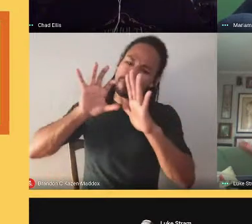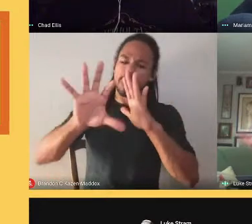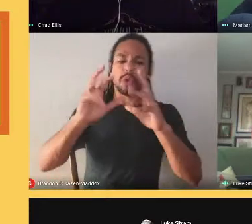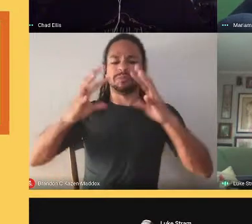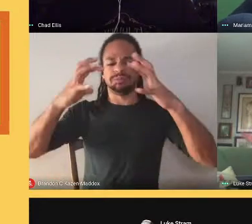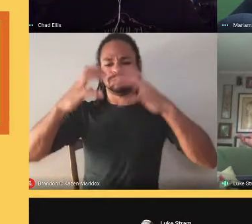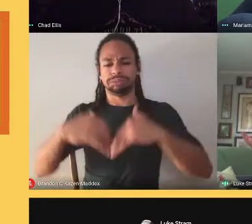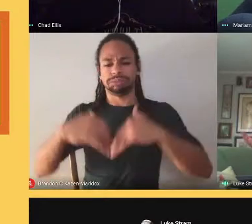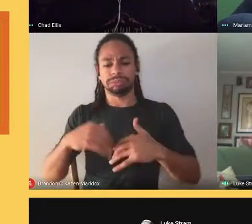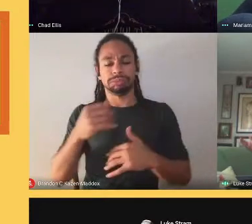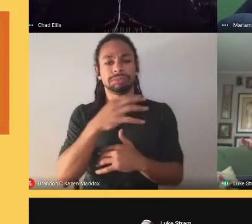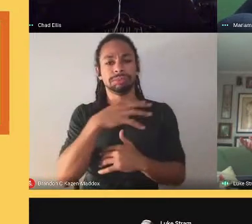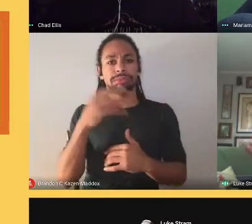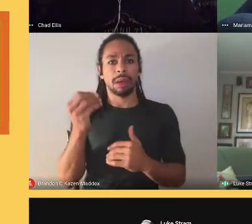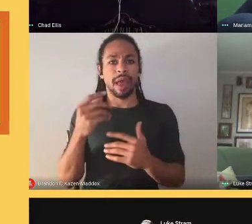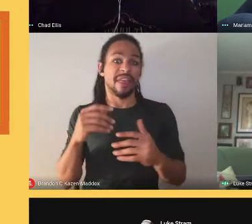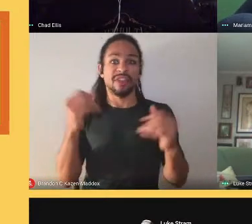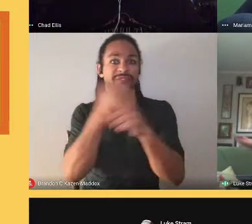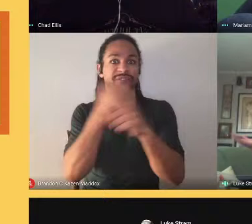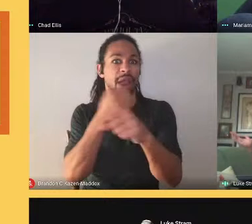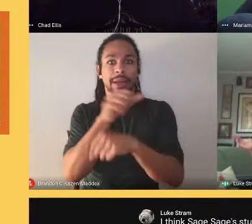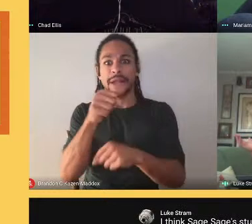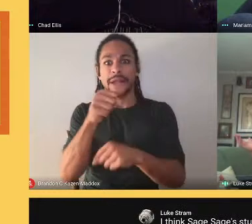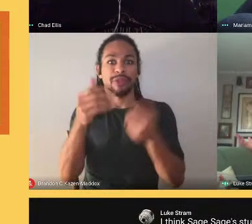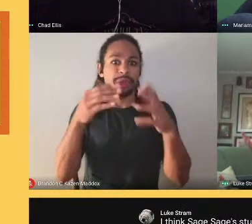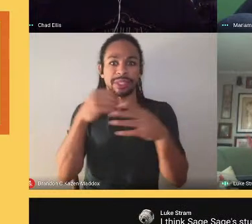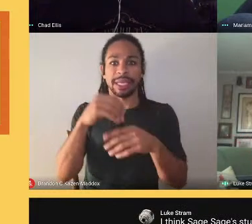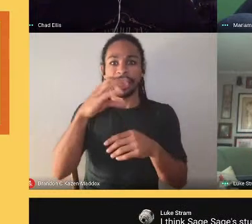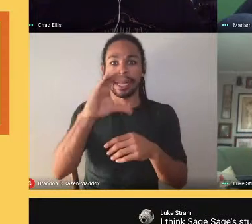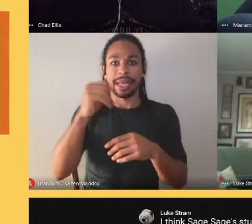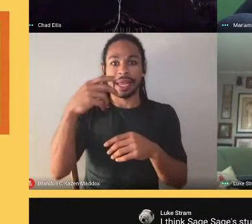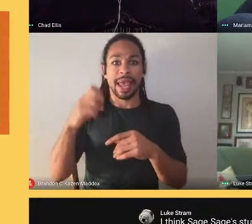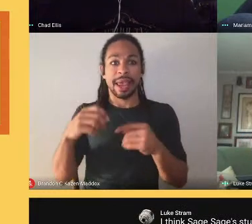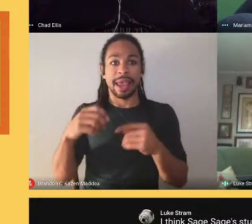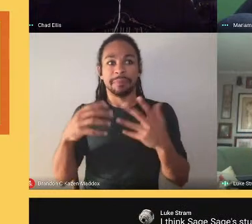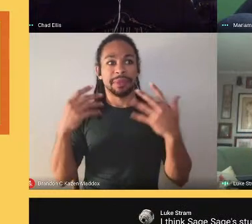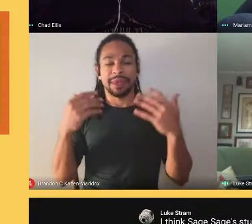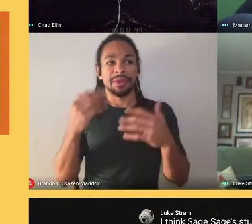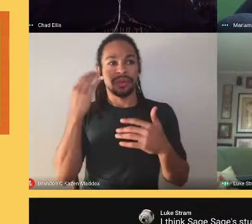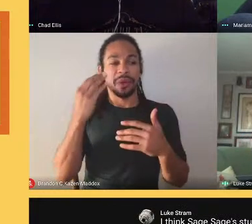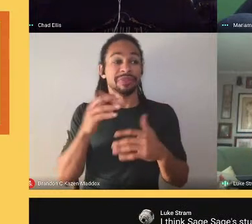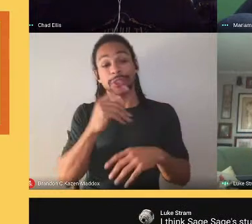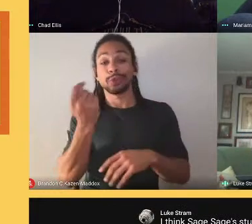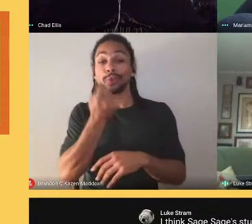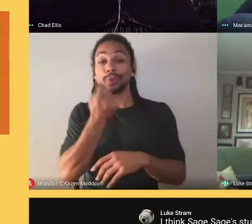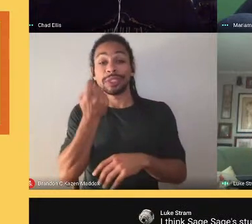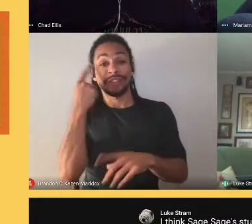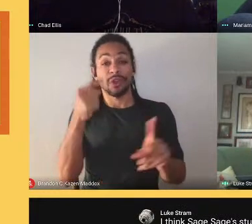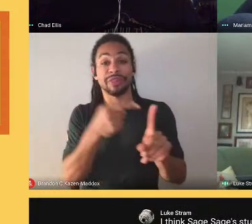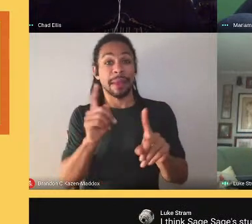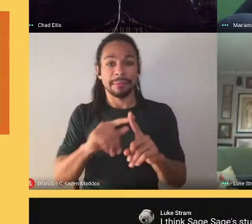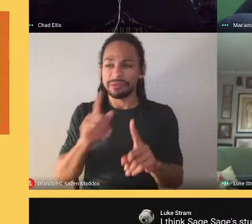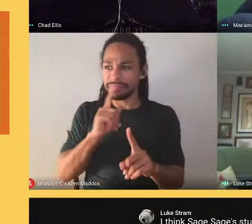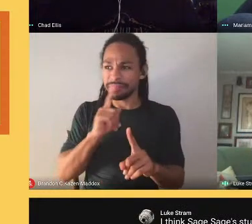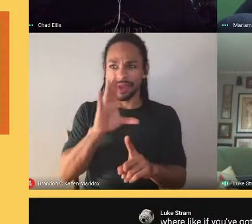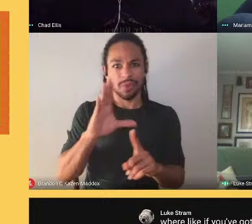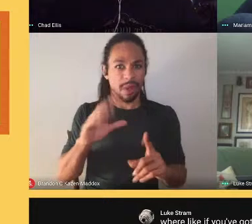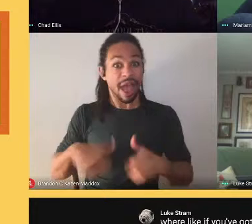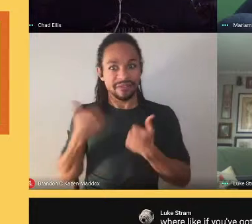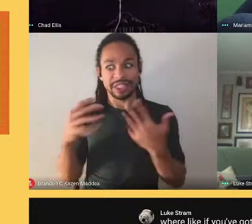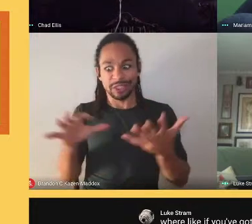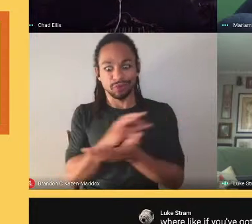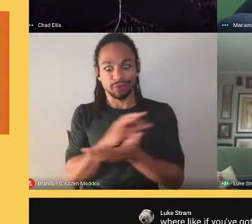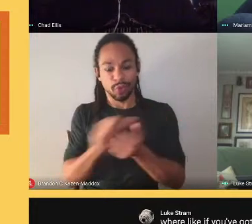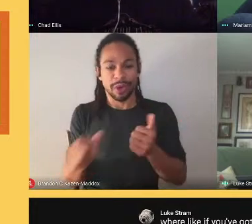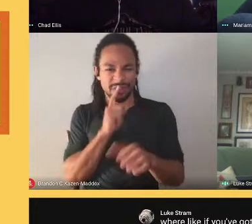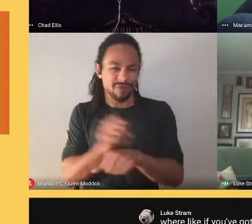a Tuesday for them, but they just destroyed your entire livelihood. And it's that same kind of a thing where, in a way, you know,